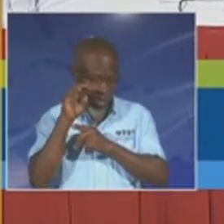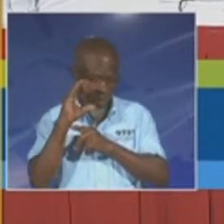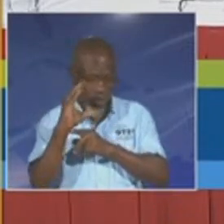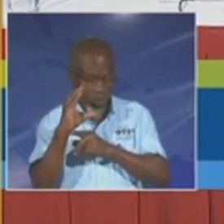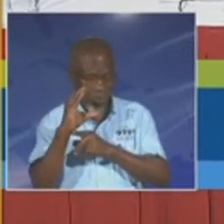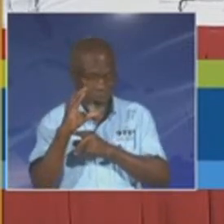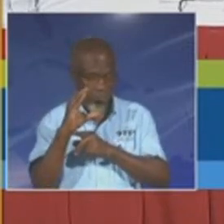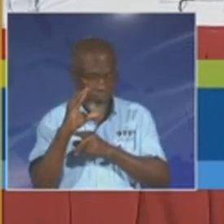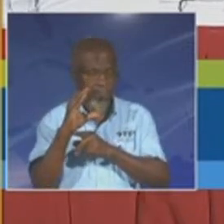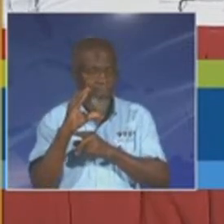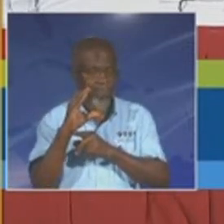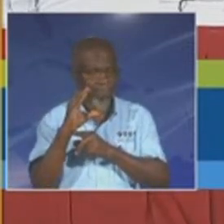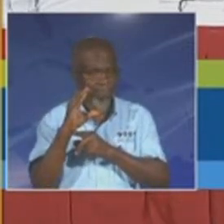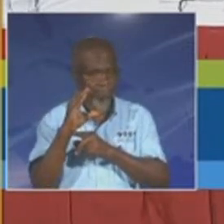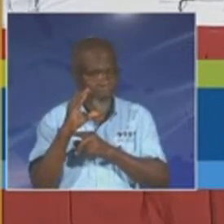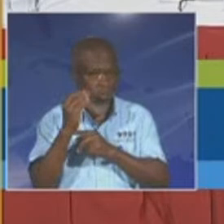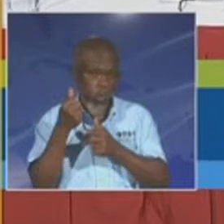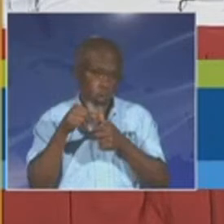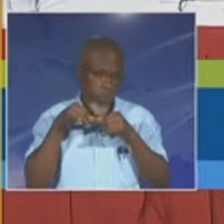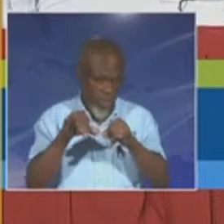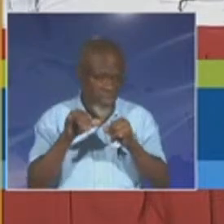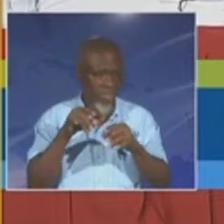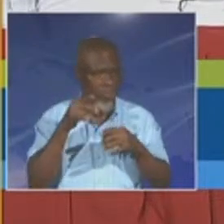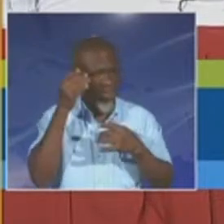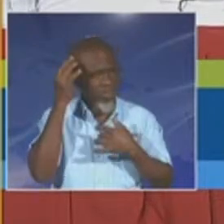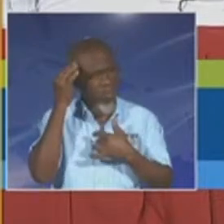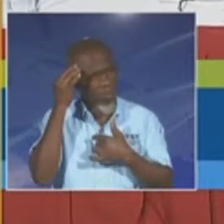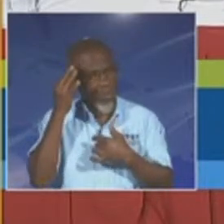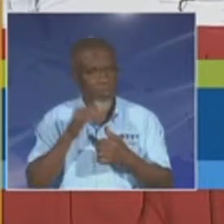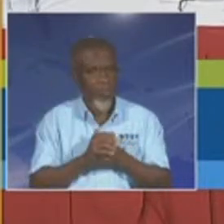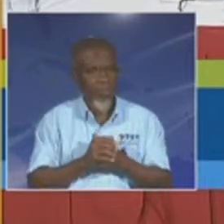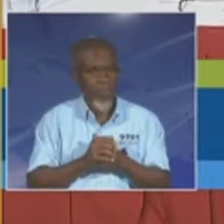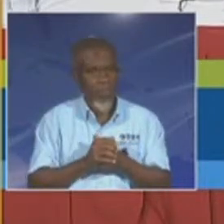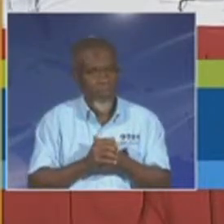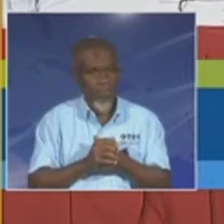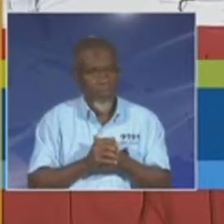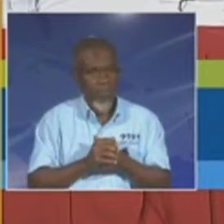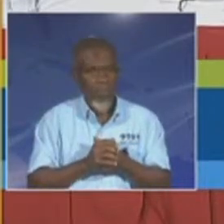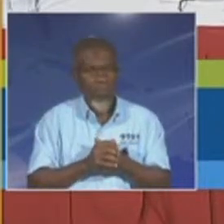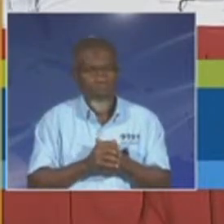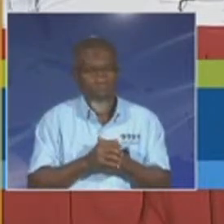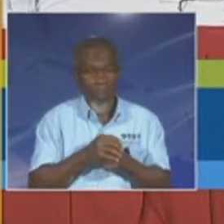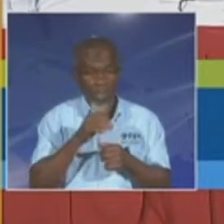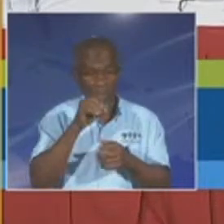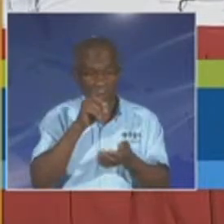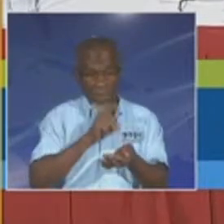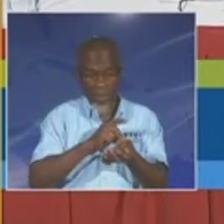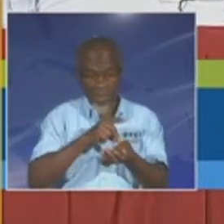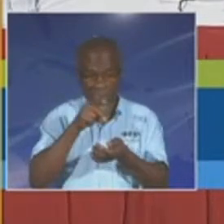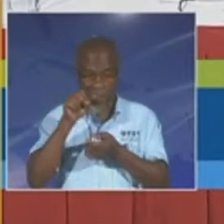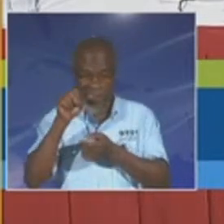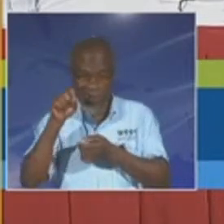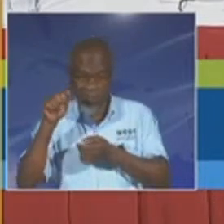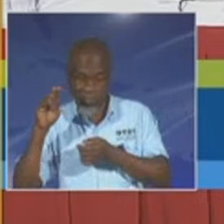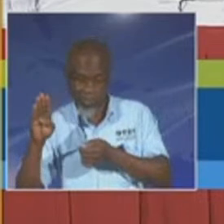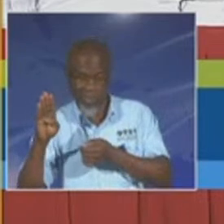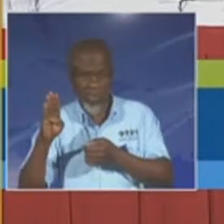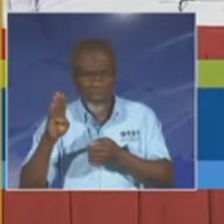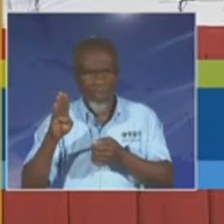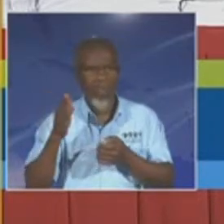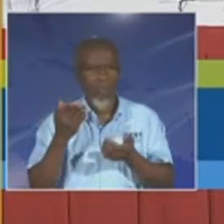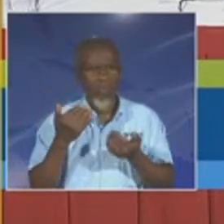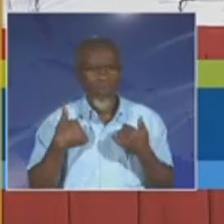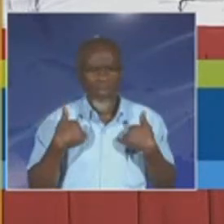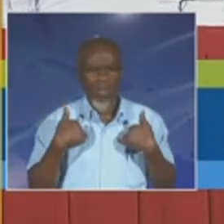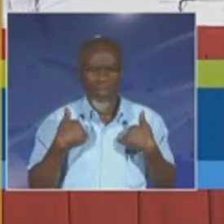Bernard. Sea salt, is that considered to be very bad, or it has a lot of writings